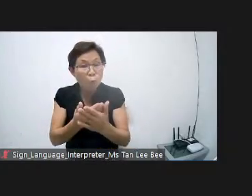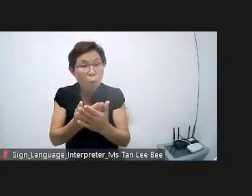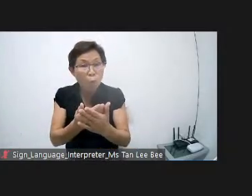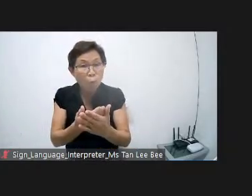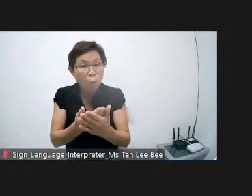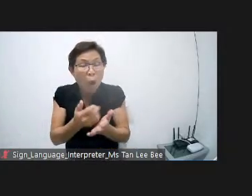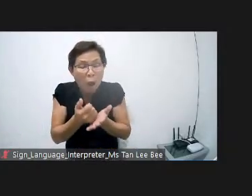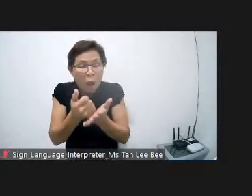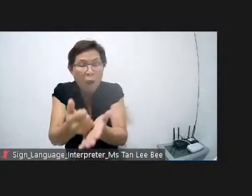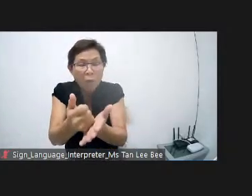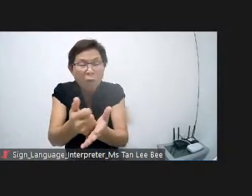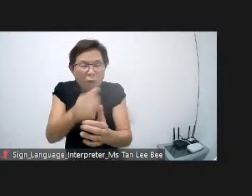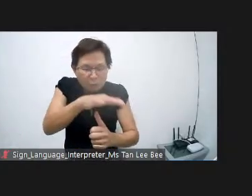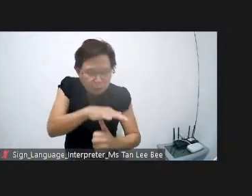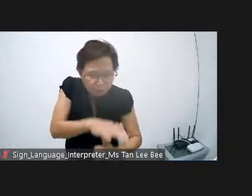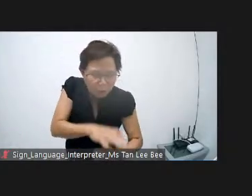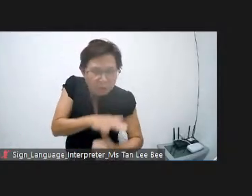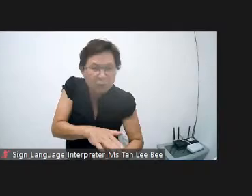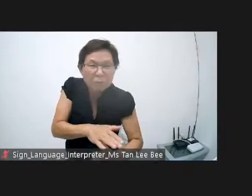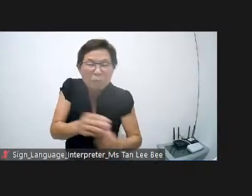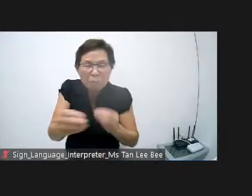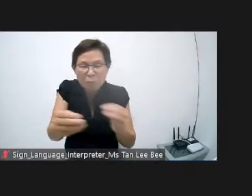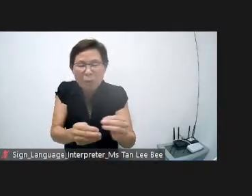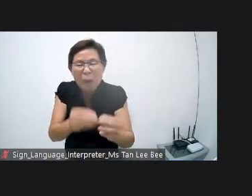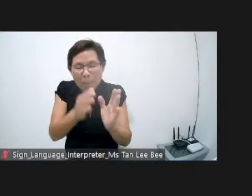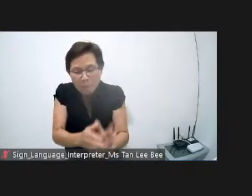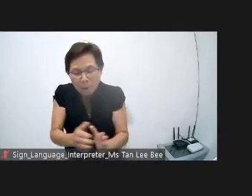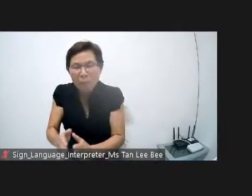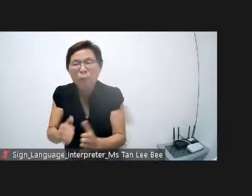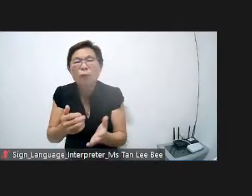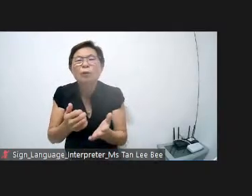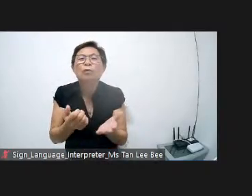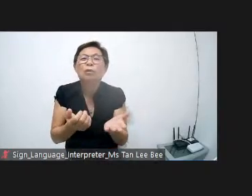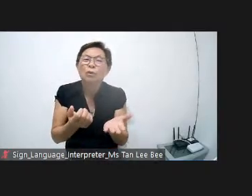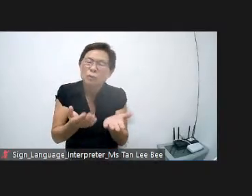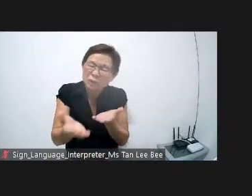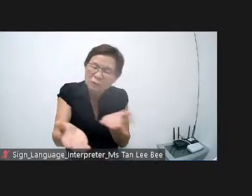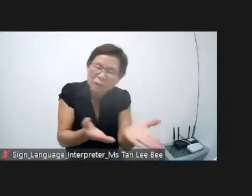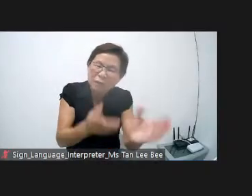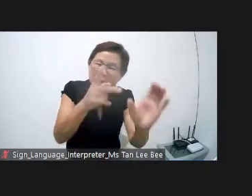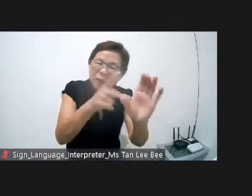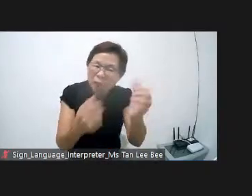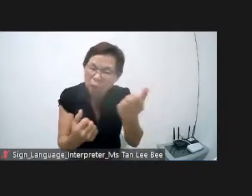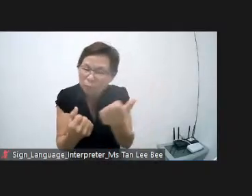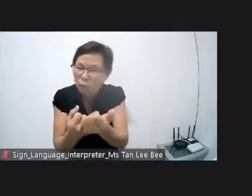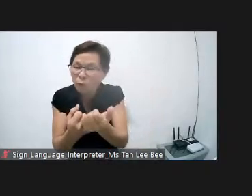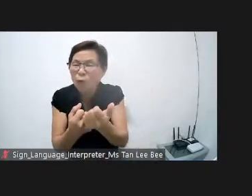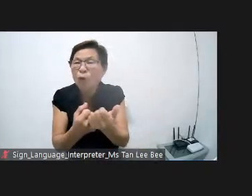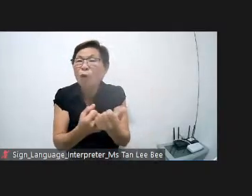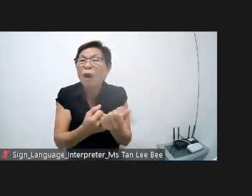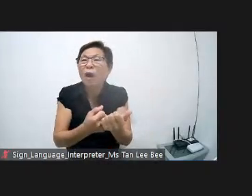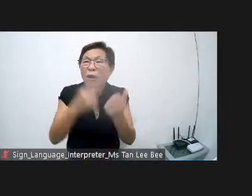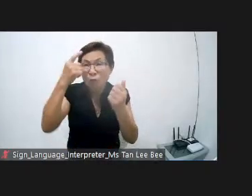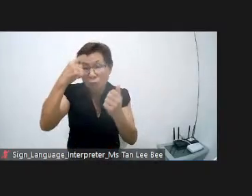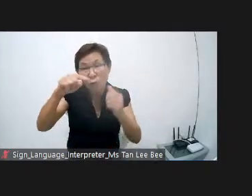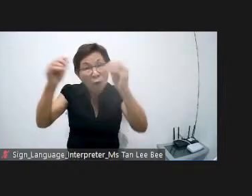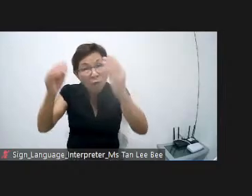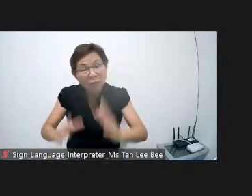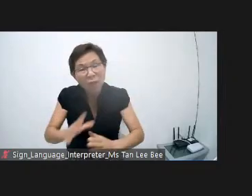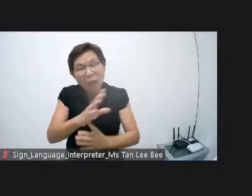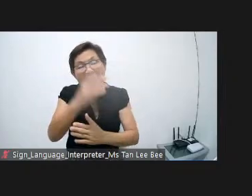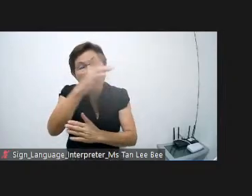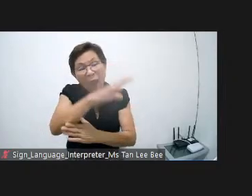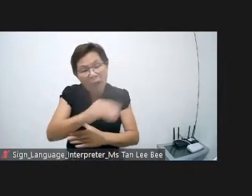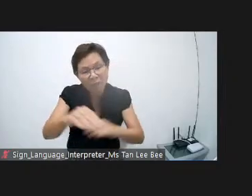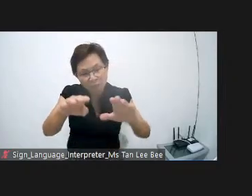stress management and strategies to provide psychosocial support to yourself as an educator and of course to your learners